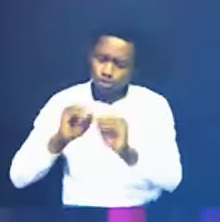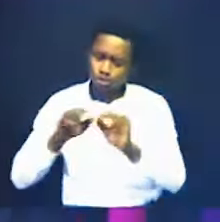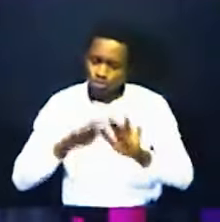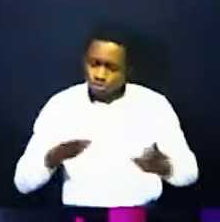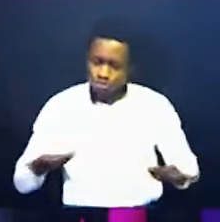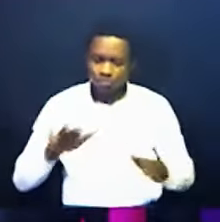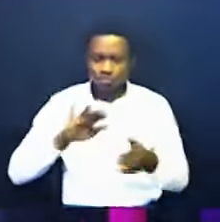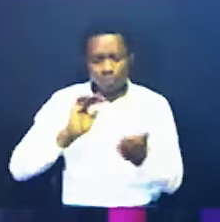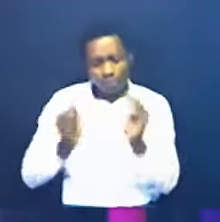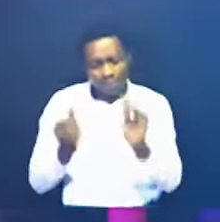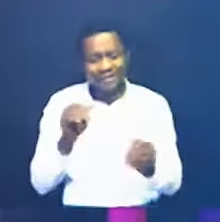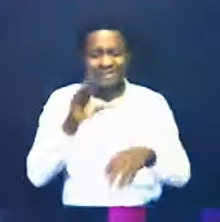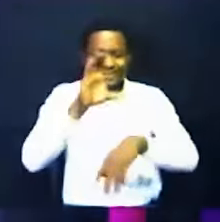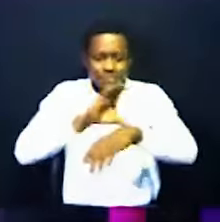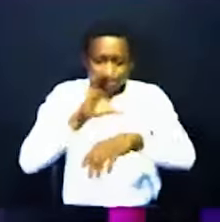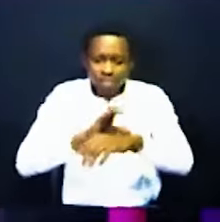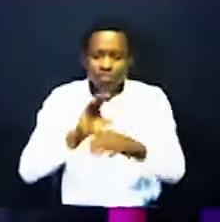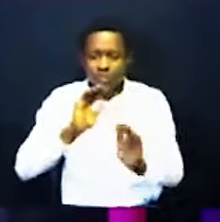seminaries.